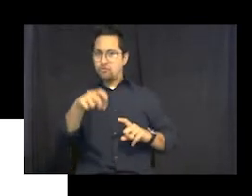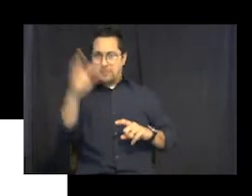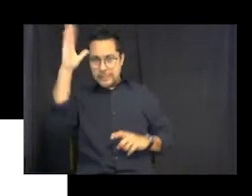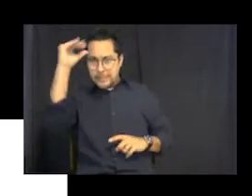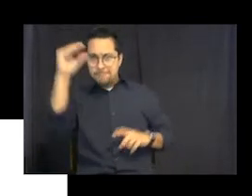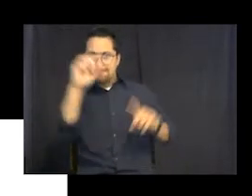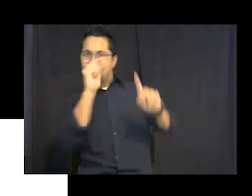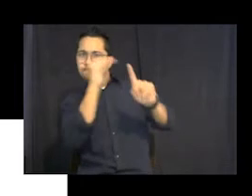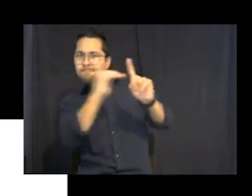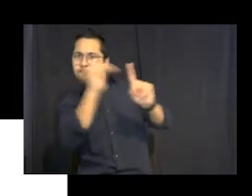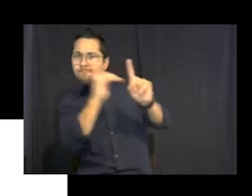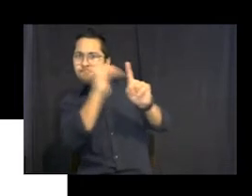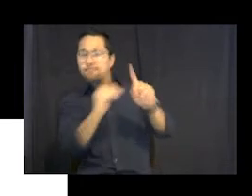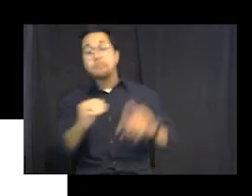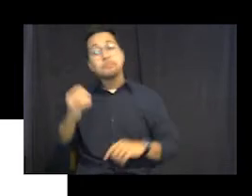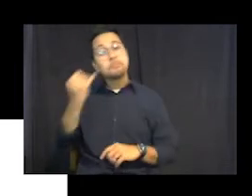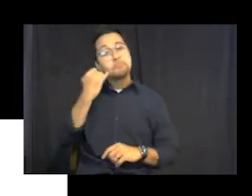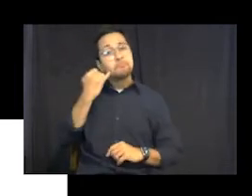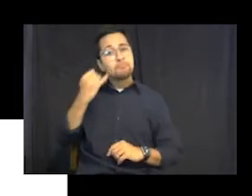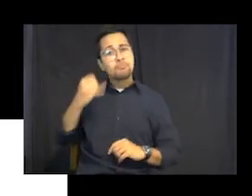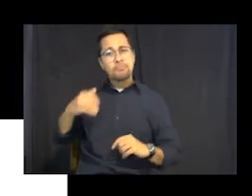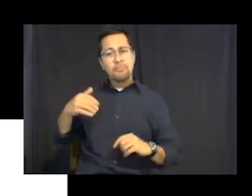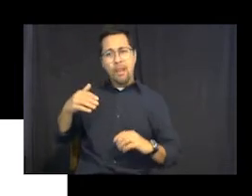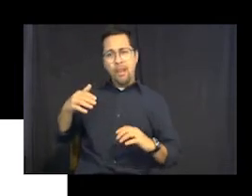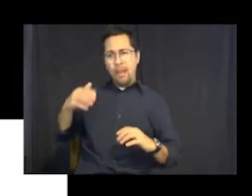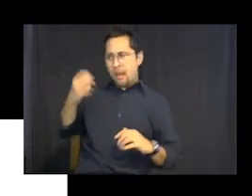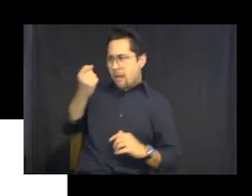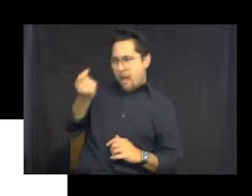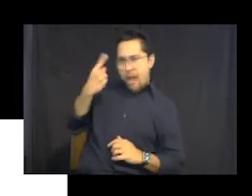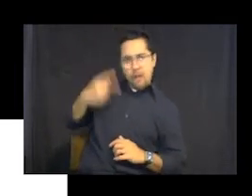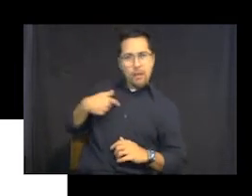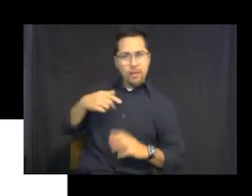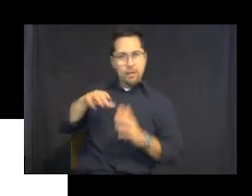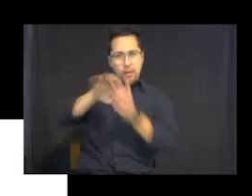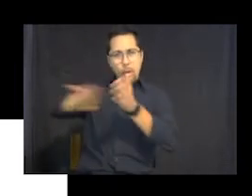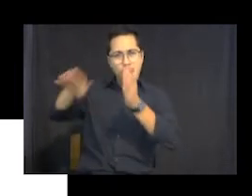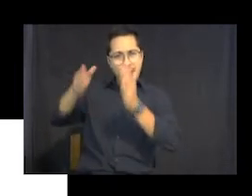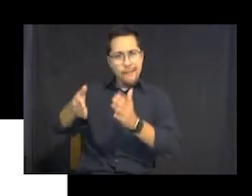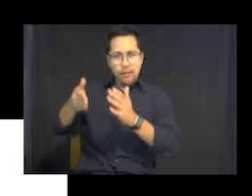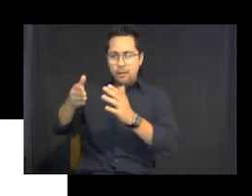if you didn't understand what the waiver support coordinator said,